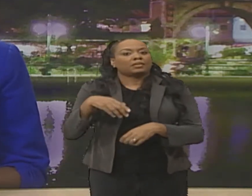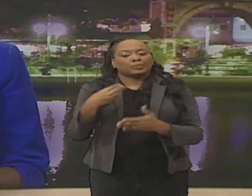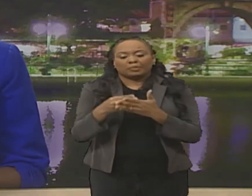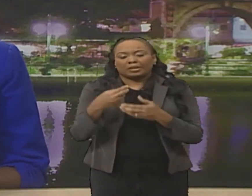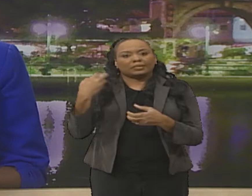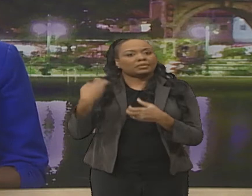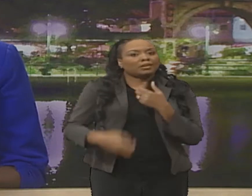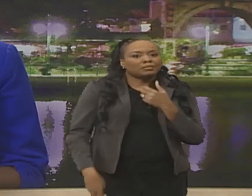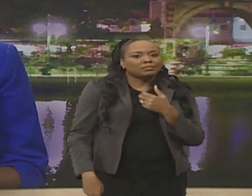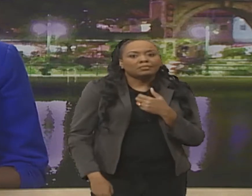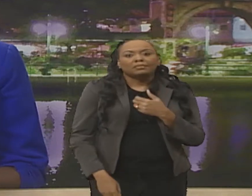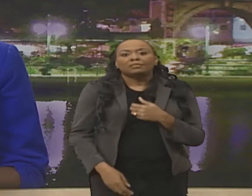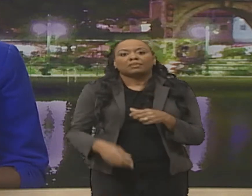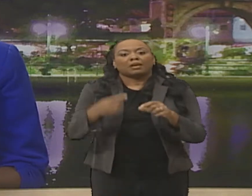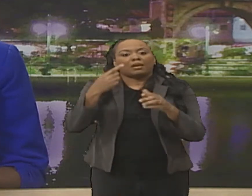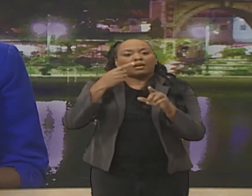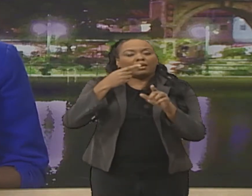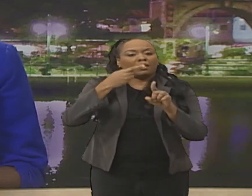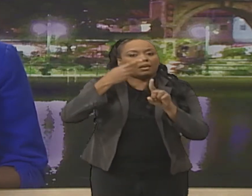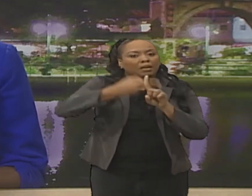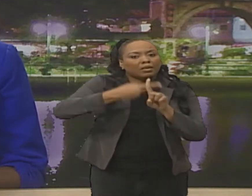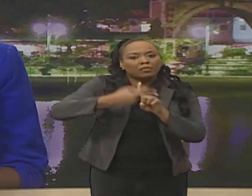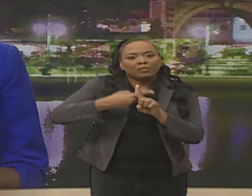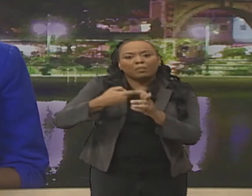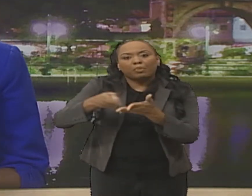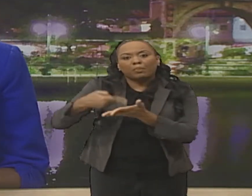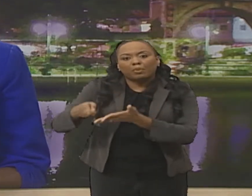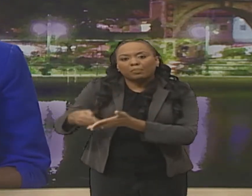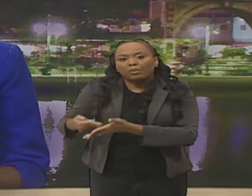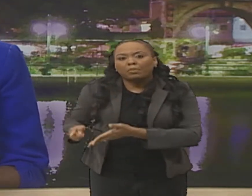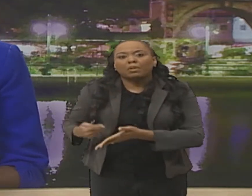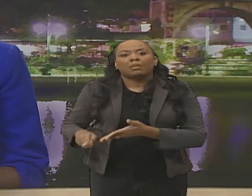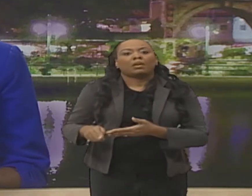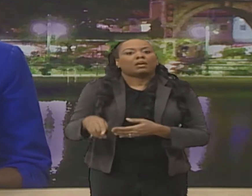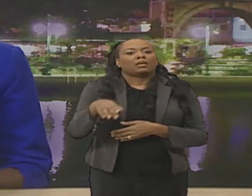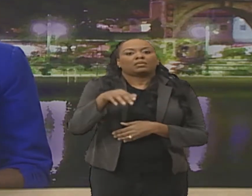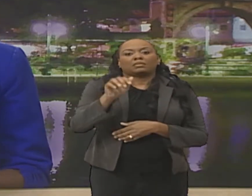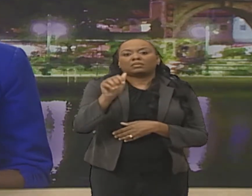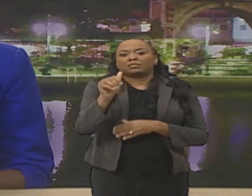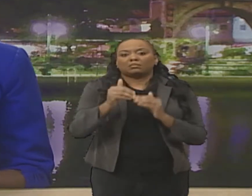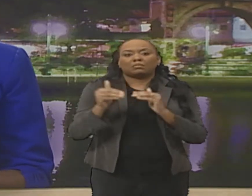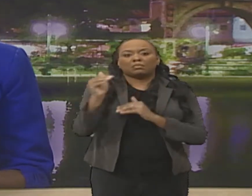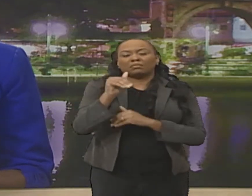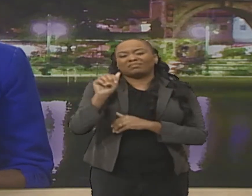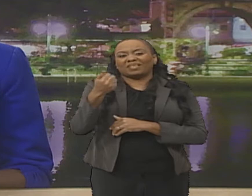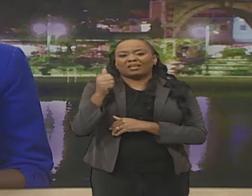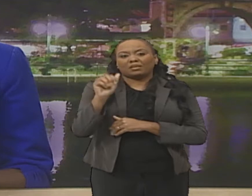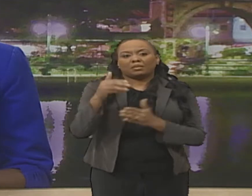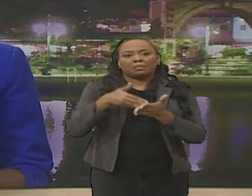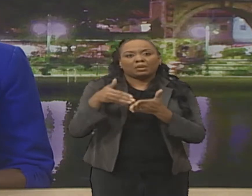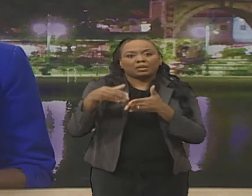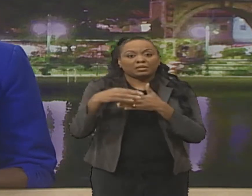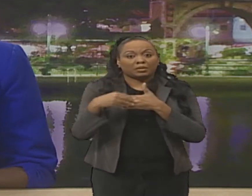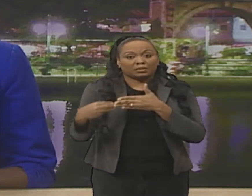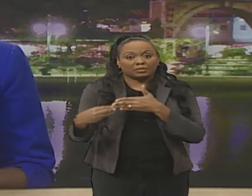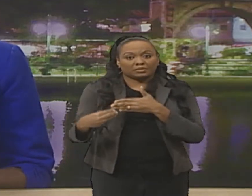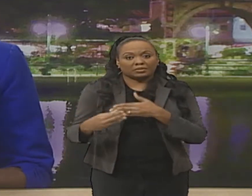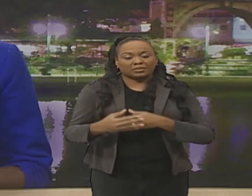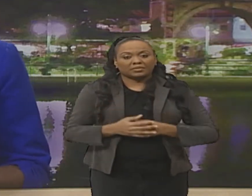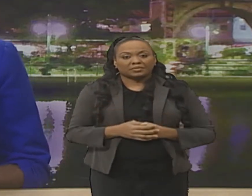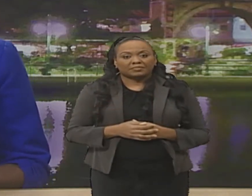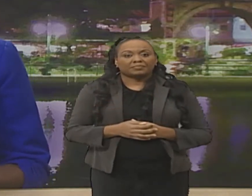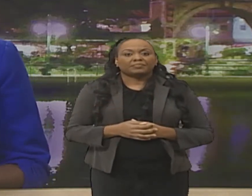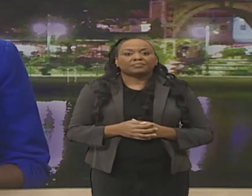its monthly expenses are way more than its monthly revenue of approximately $10 million. Well, late